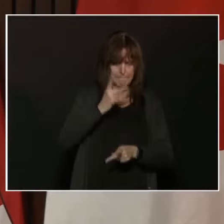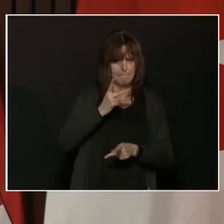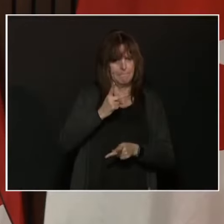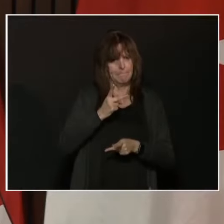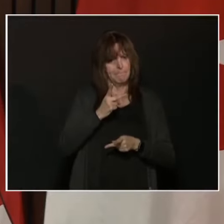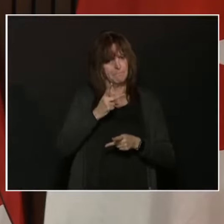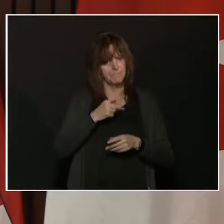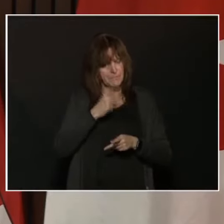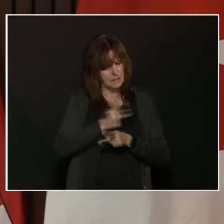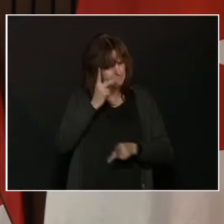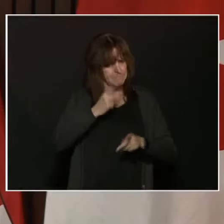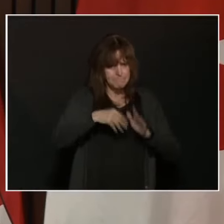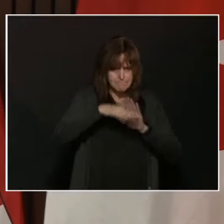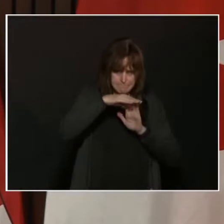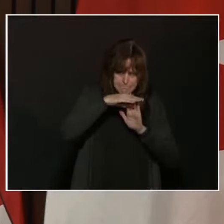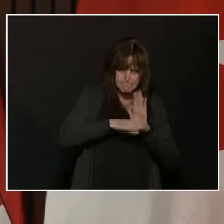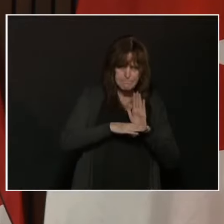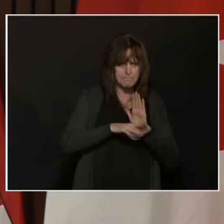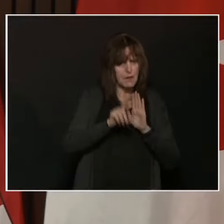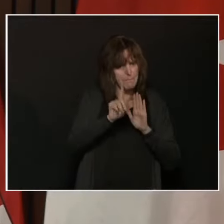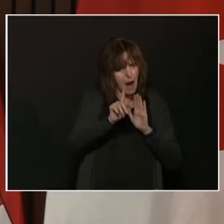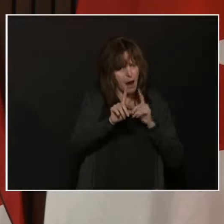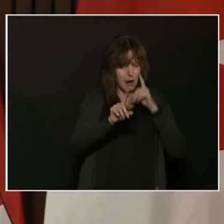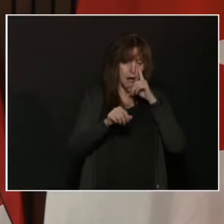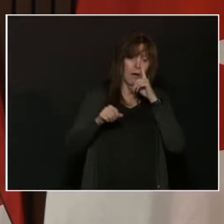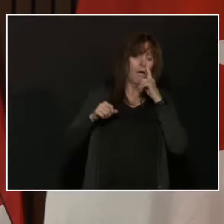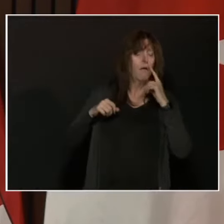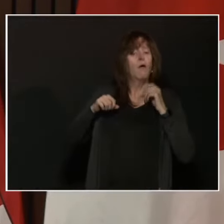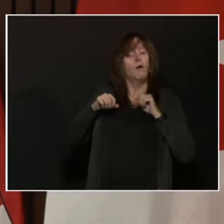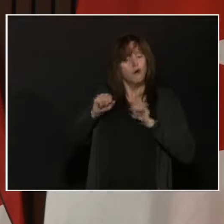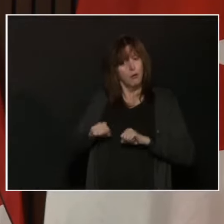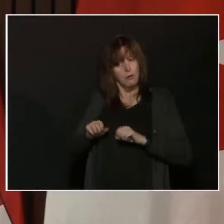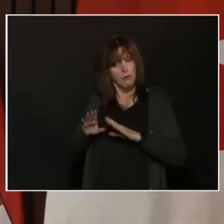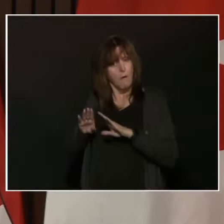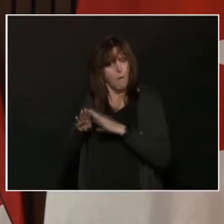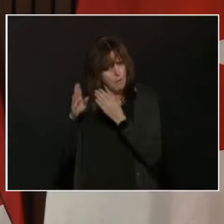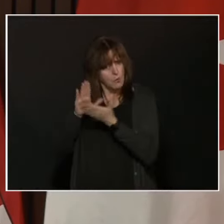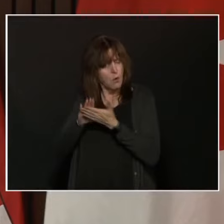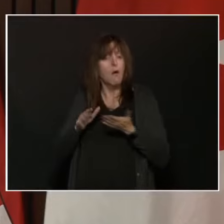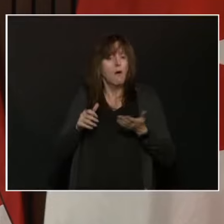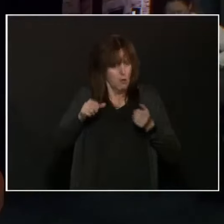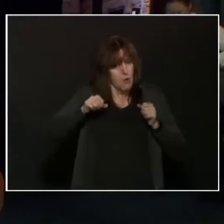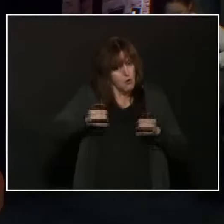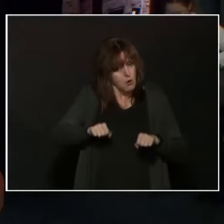kids back to school, which, as Dr. Williams has said, is very important. Follow-up?